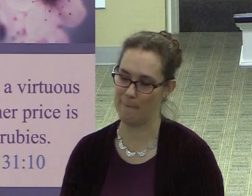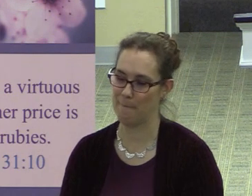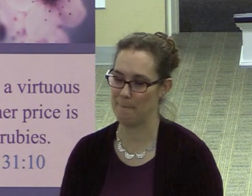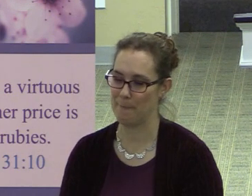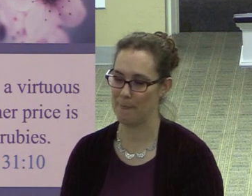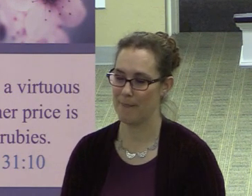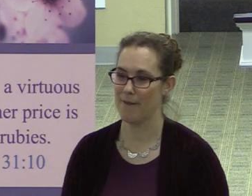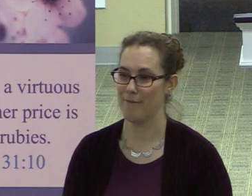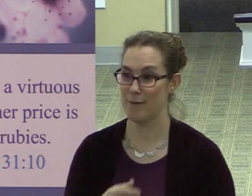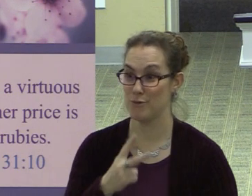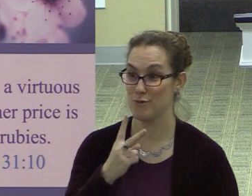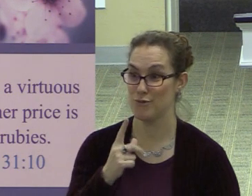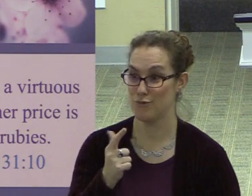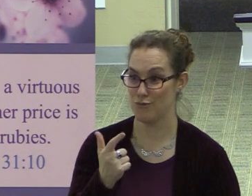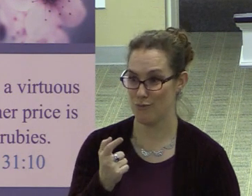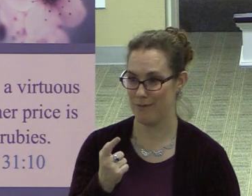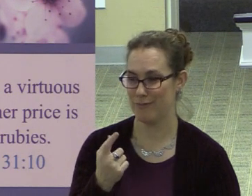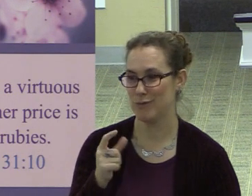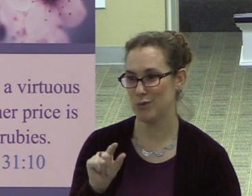From 24 hours earlier.